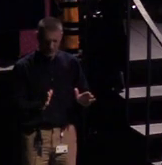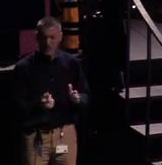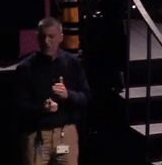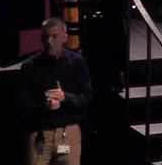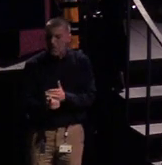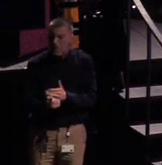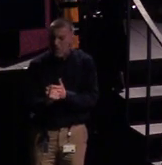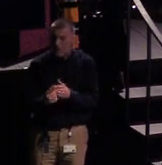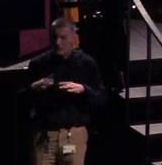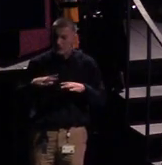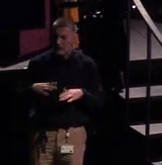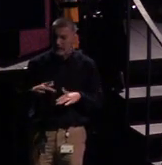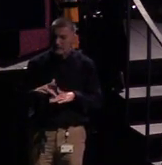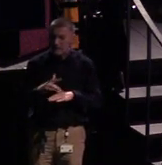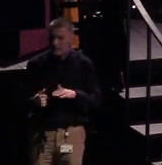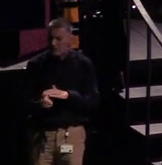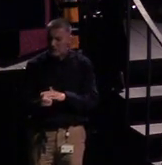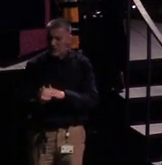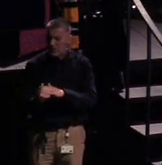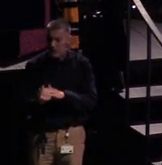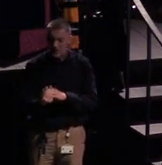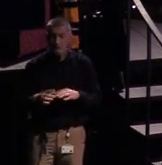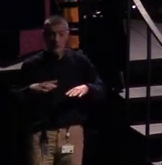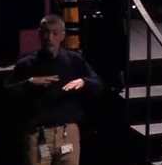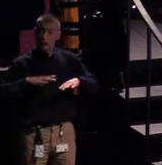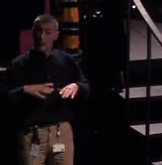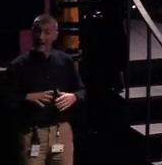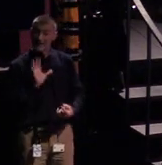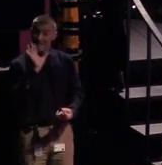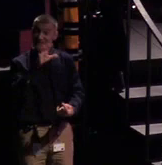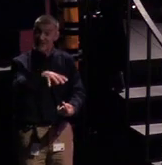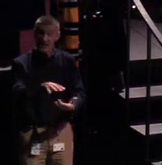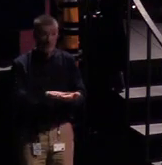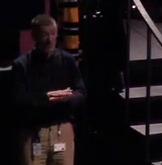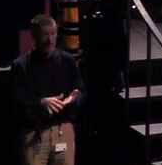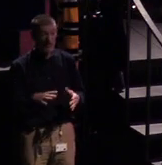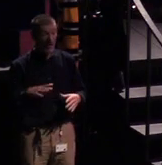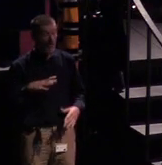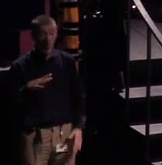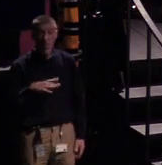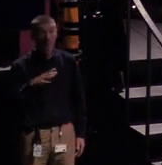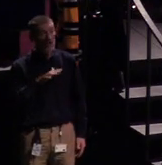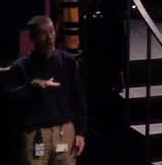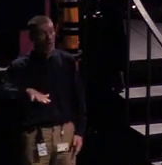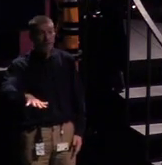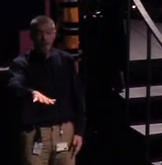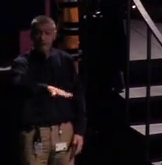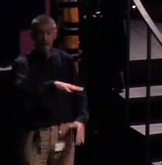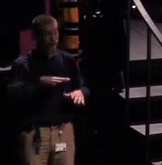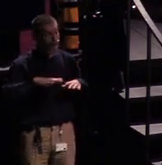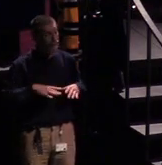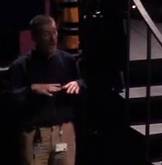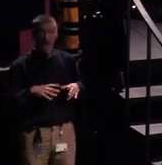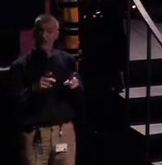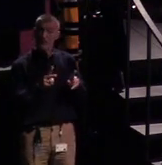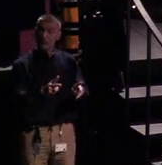relaxed performance and relaxed venue embeds a relaxed approach across all of its spaces and programs whiskey